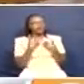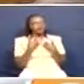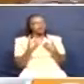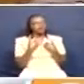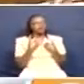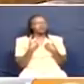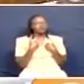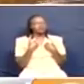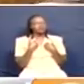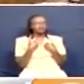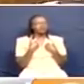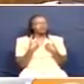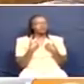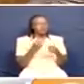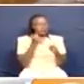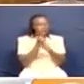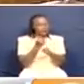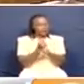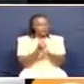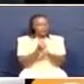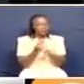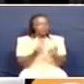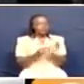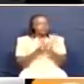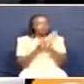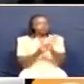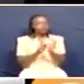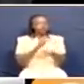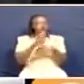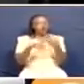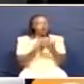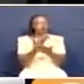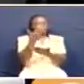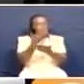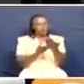we have actually done an exposition of all the forms